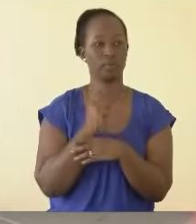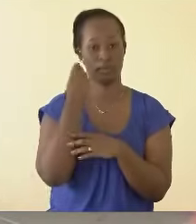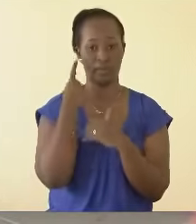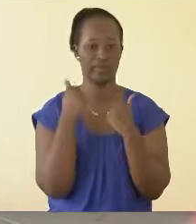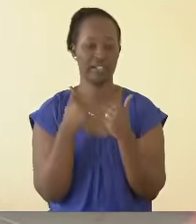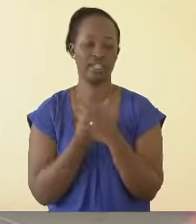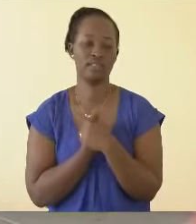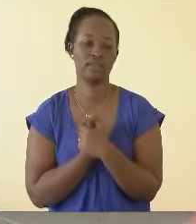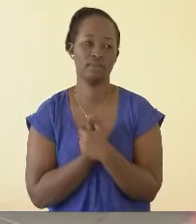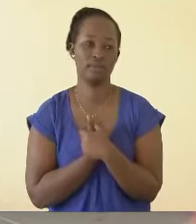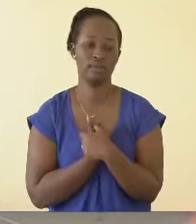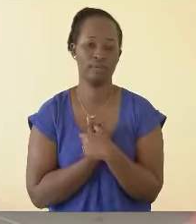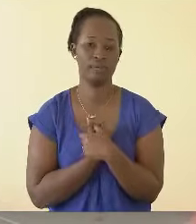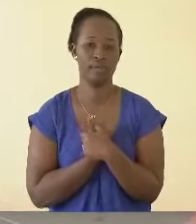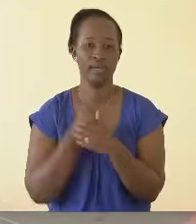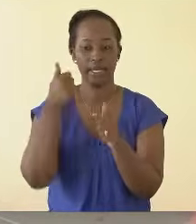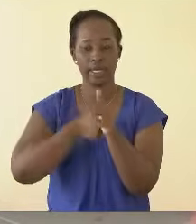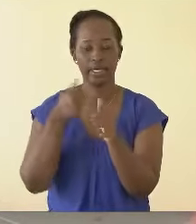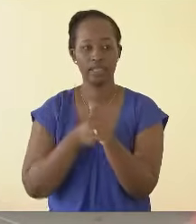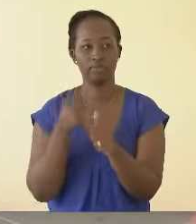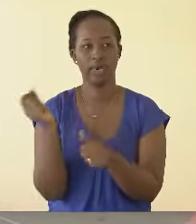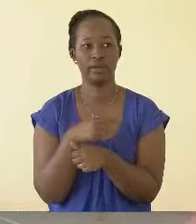it. Each month,